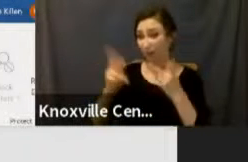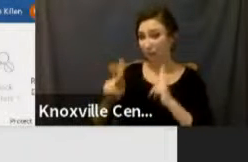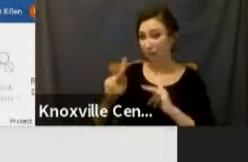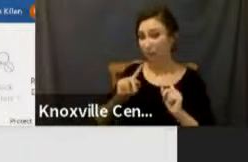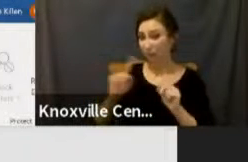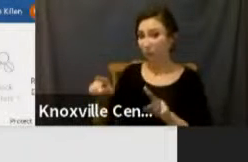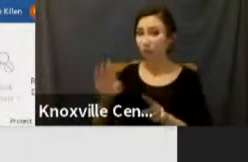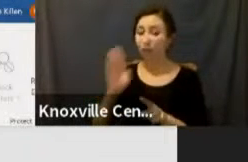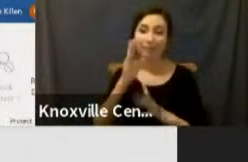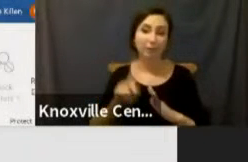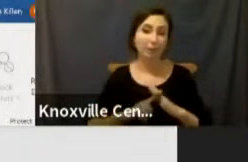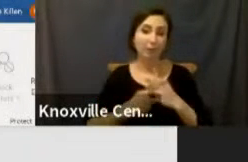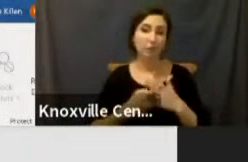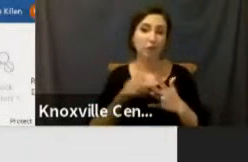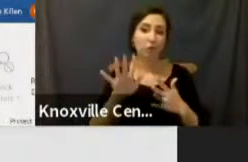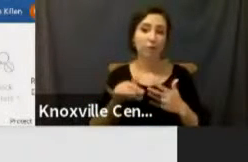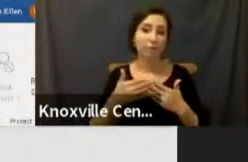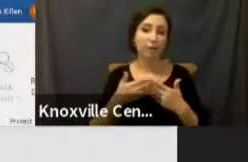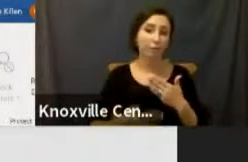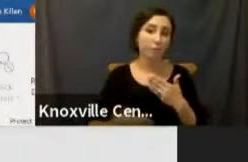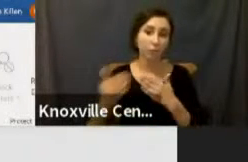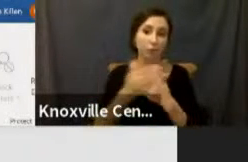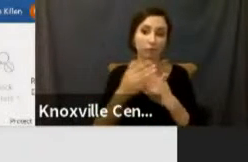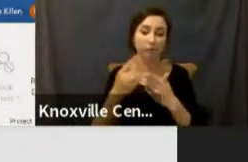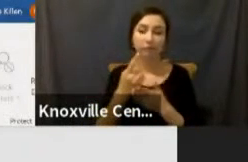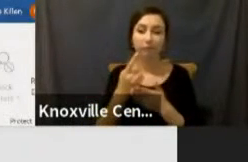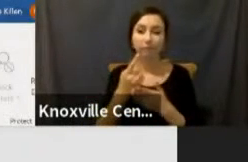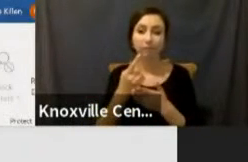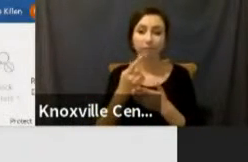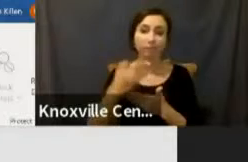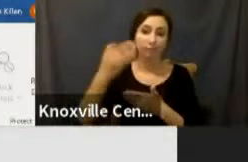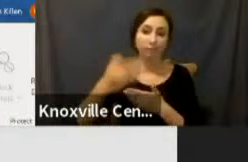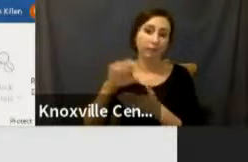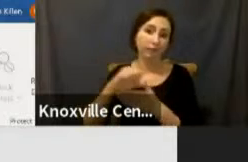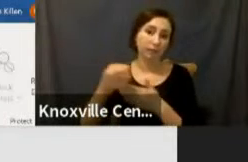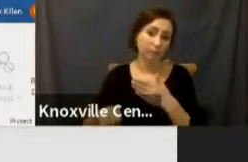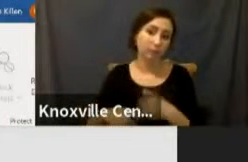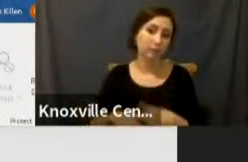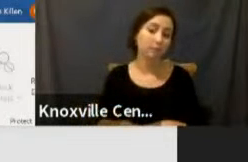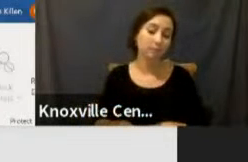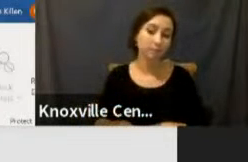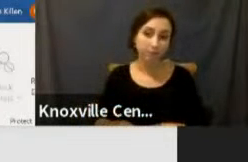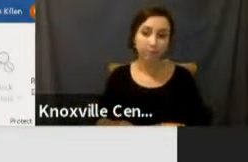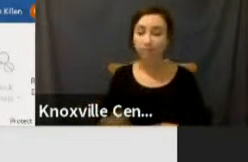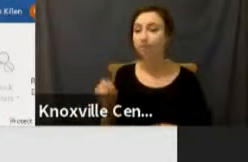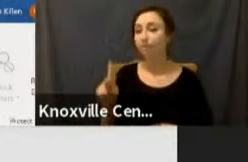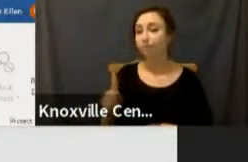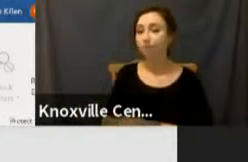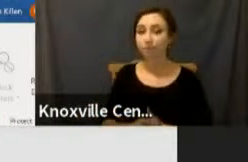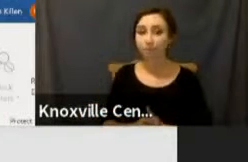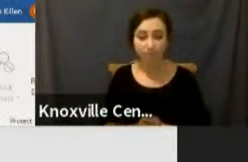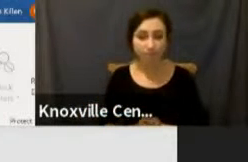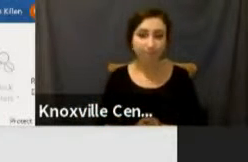start that moving forward next semester. Okay.